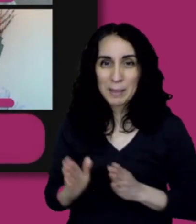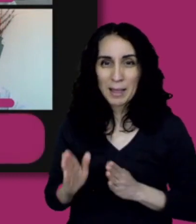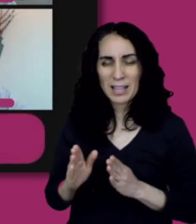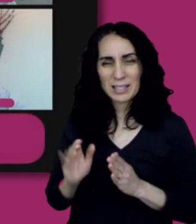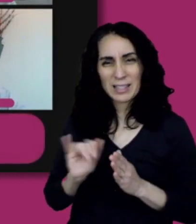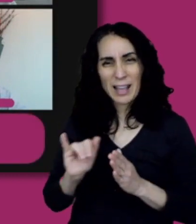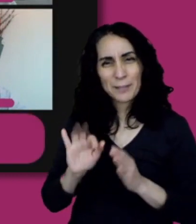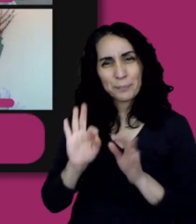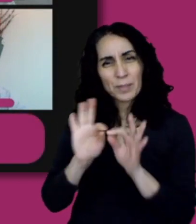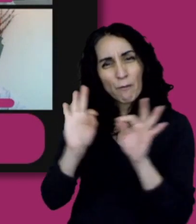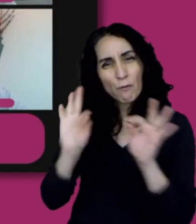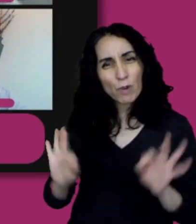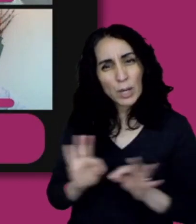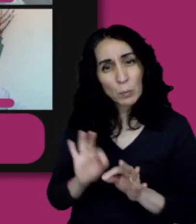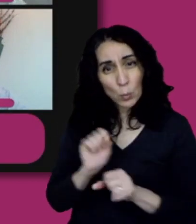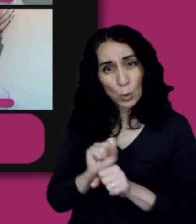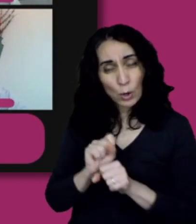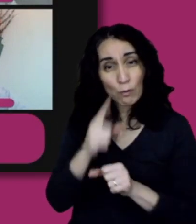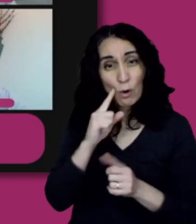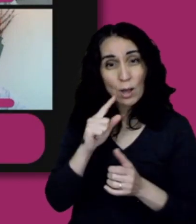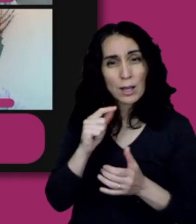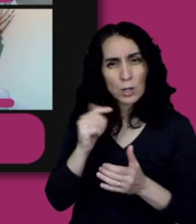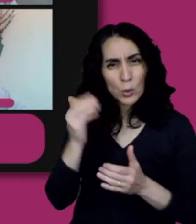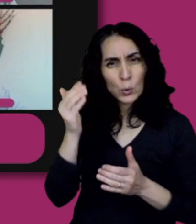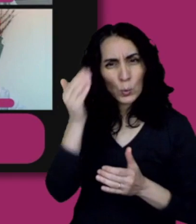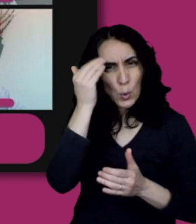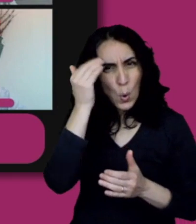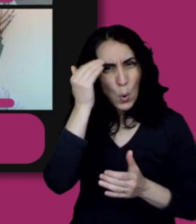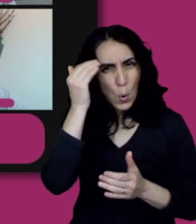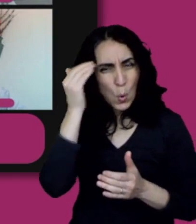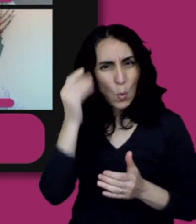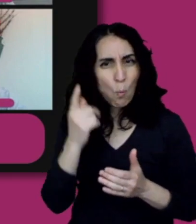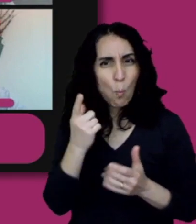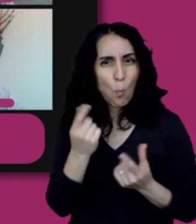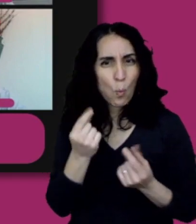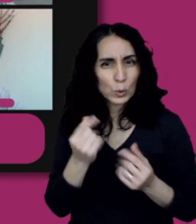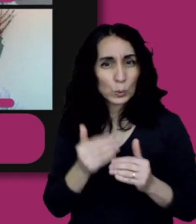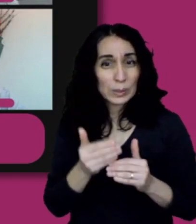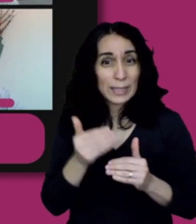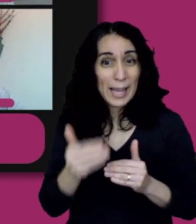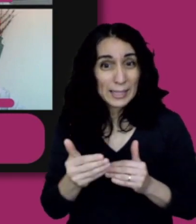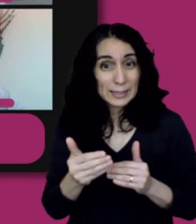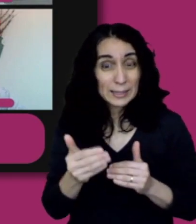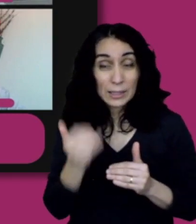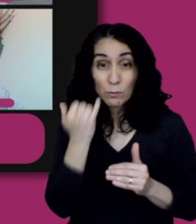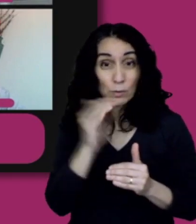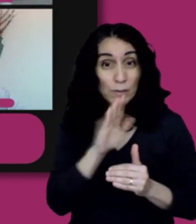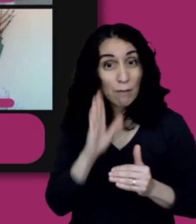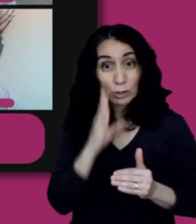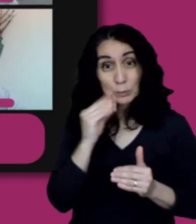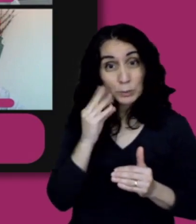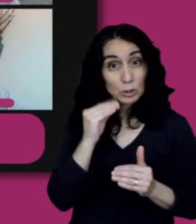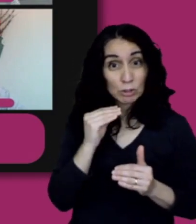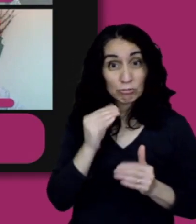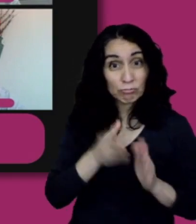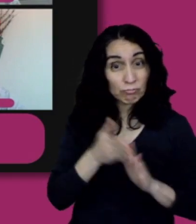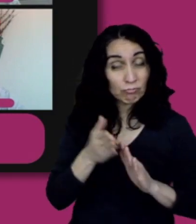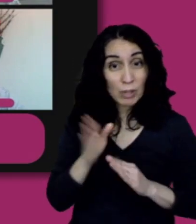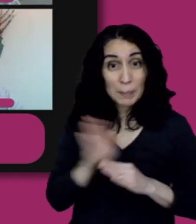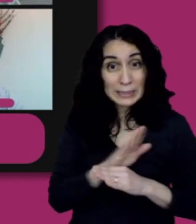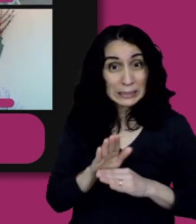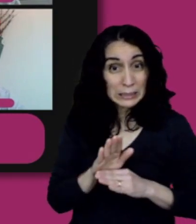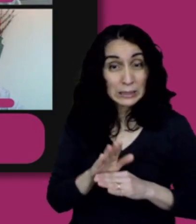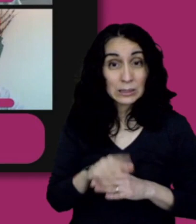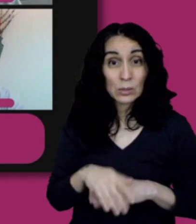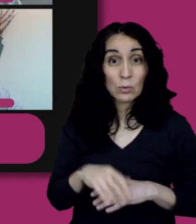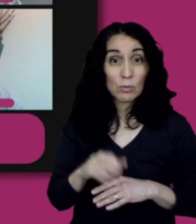business plan really acts as the framework to make sure that you know what steps are next, especially if you've never run a business,